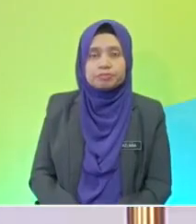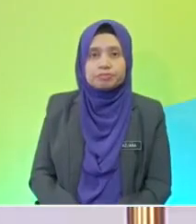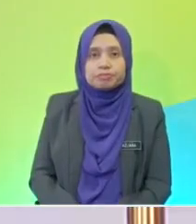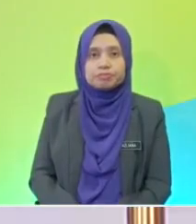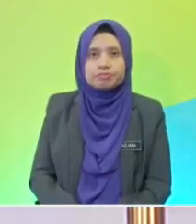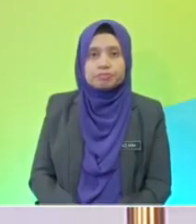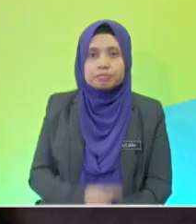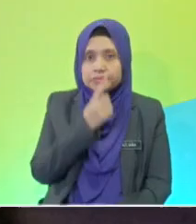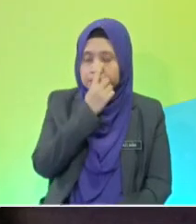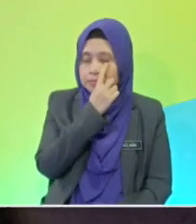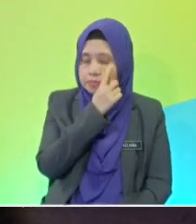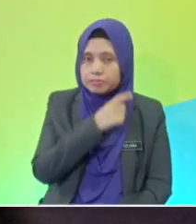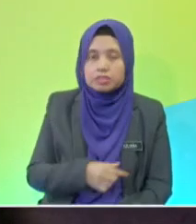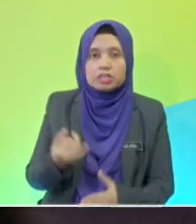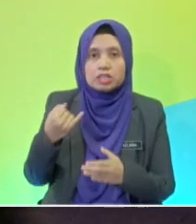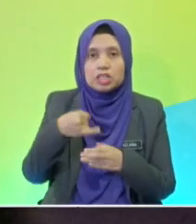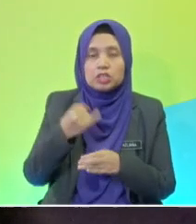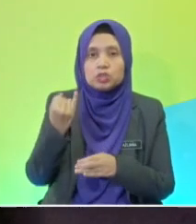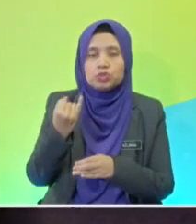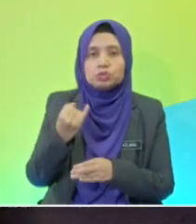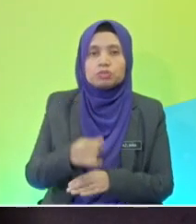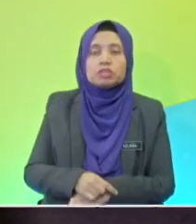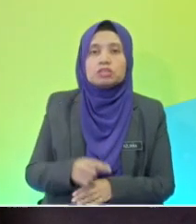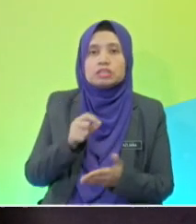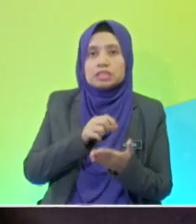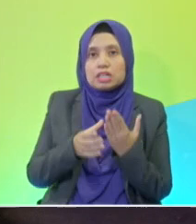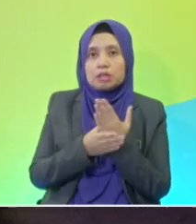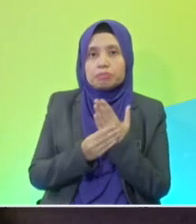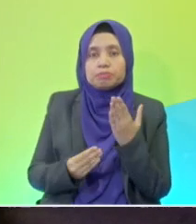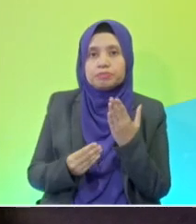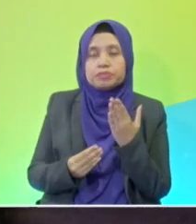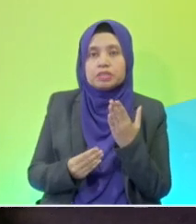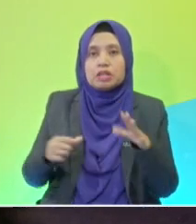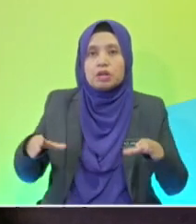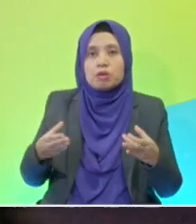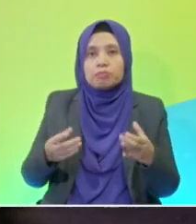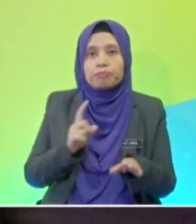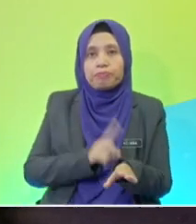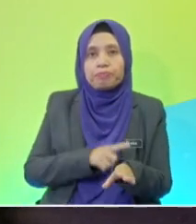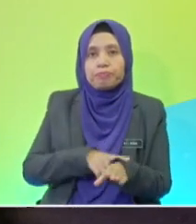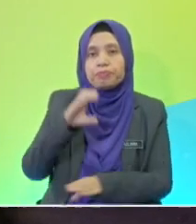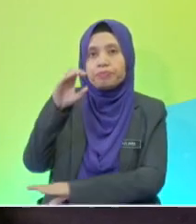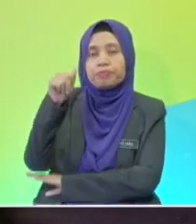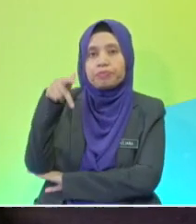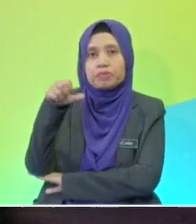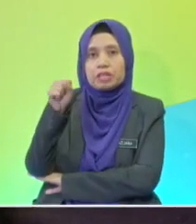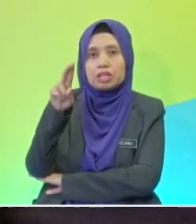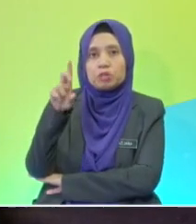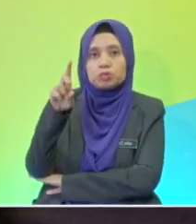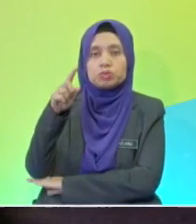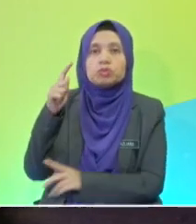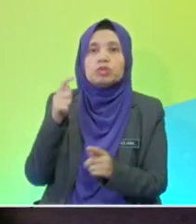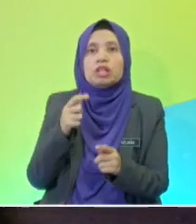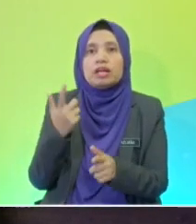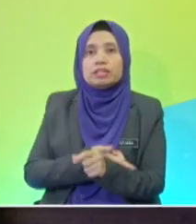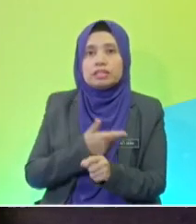audio. Integrated skills. Making a time capsule. Exercise 3.